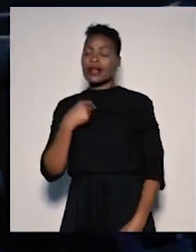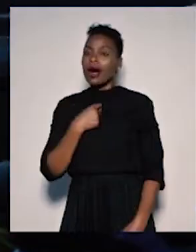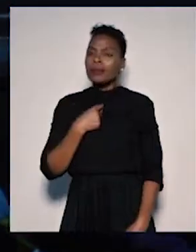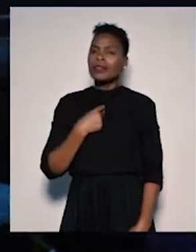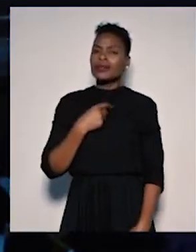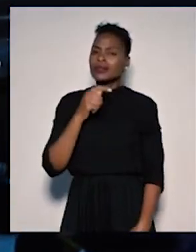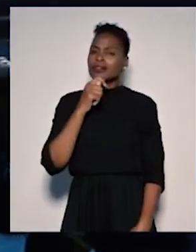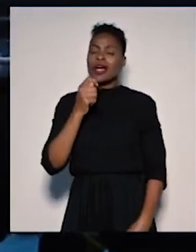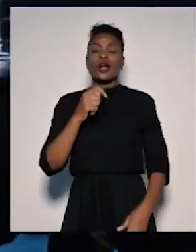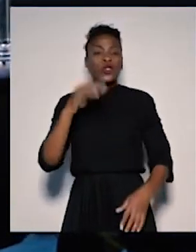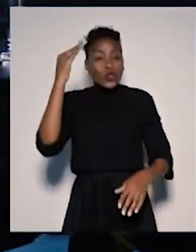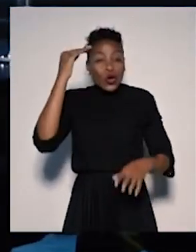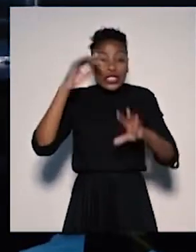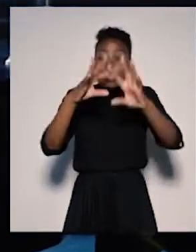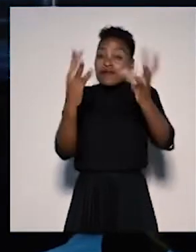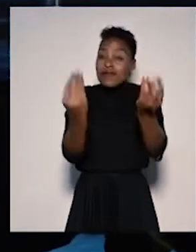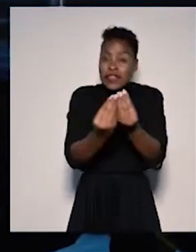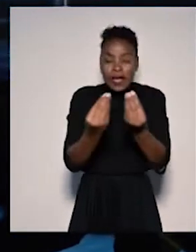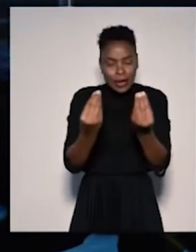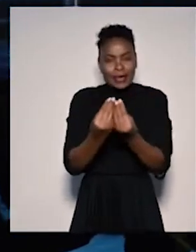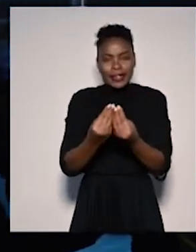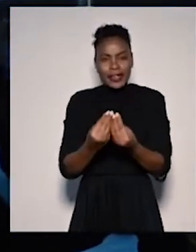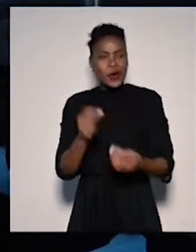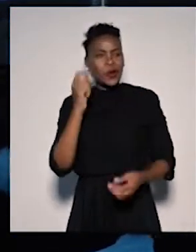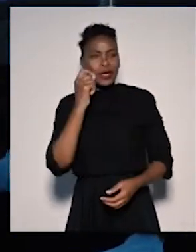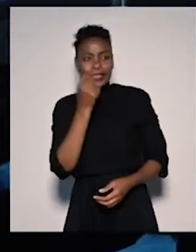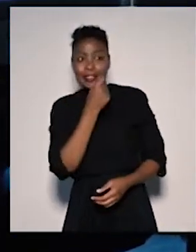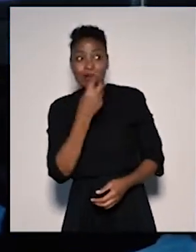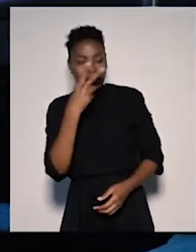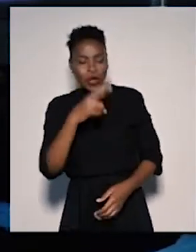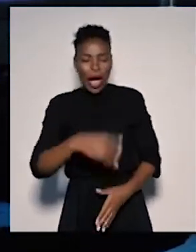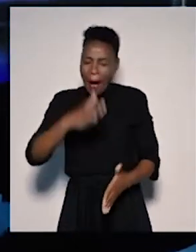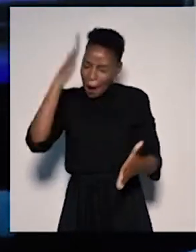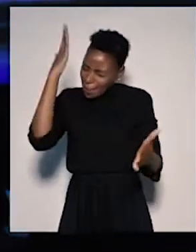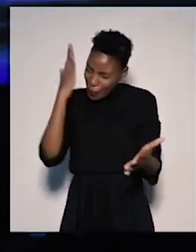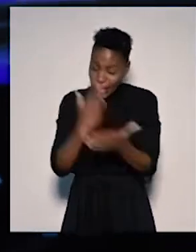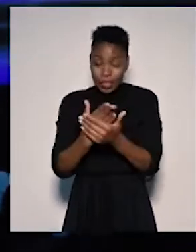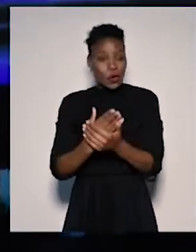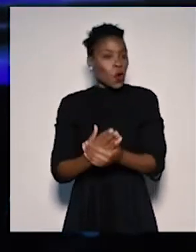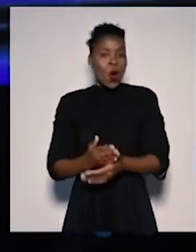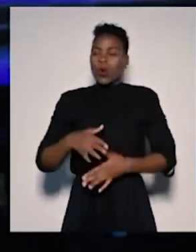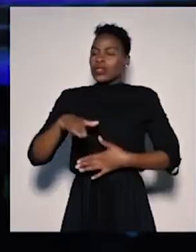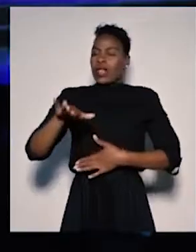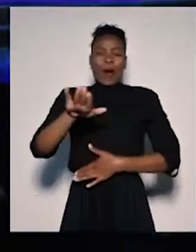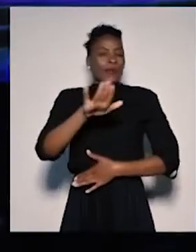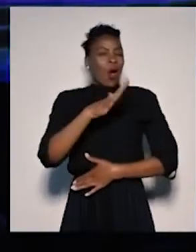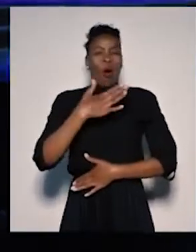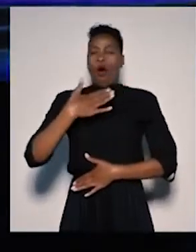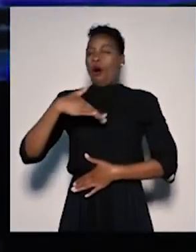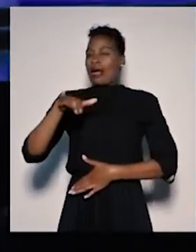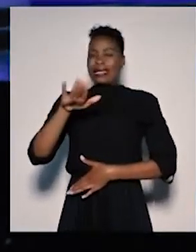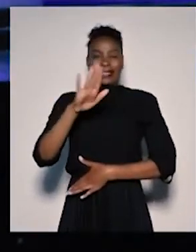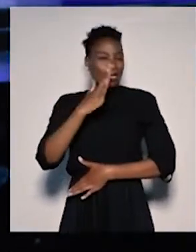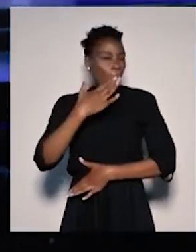I thought this man knows everything. So when I was going to see him, I'd make sure, Ngincwele. Oh, Jesus.